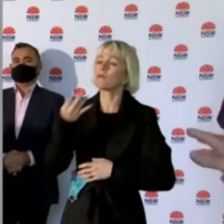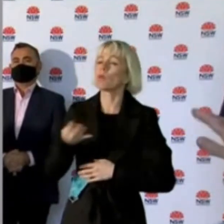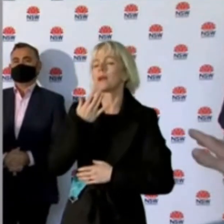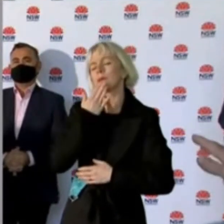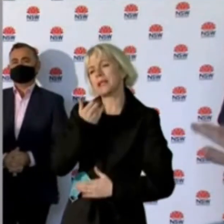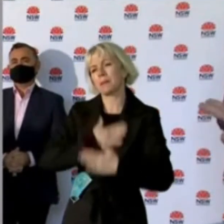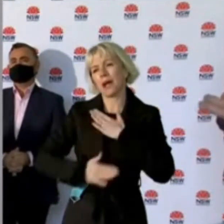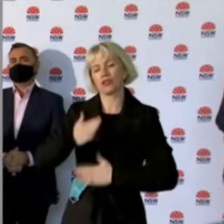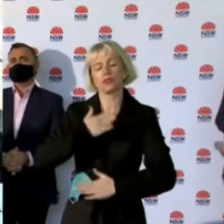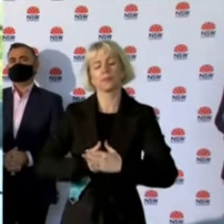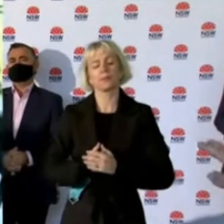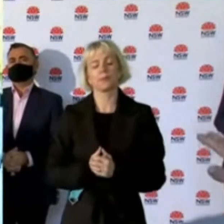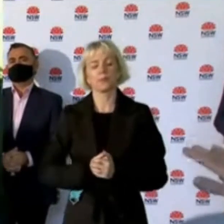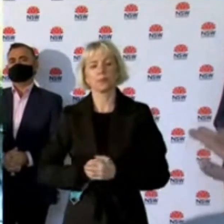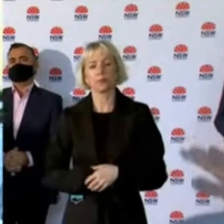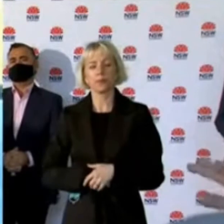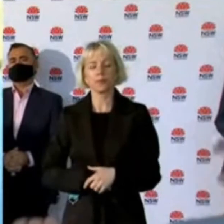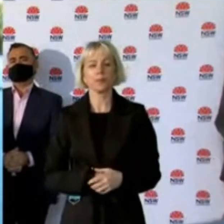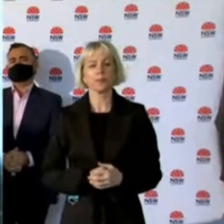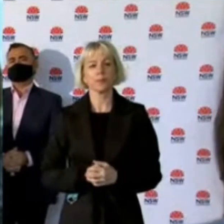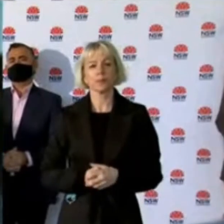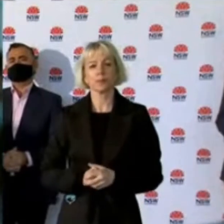we're hearing that there's now 250